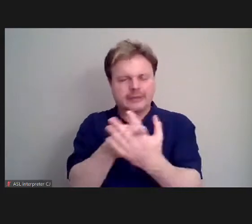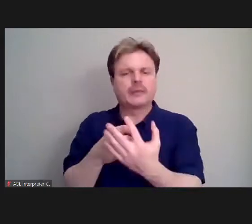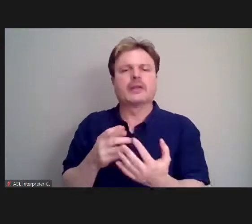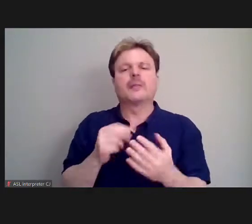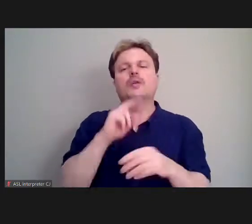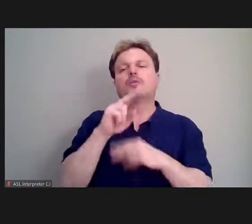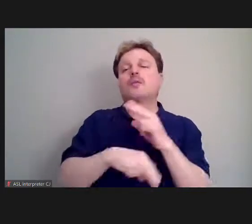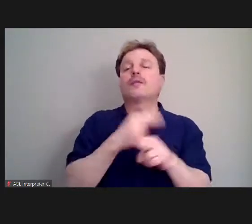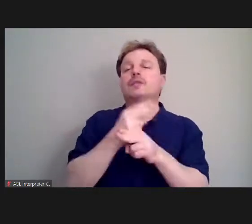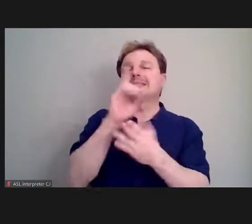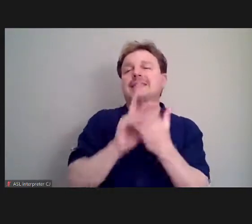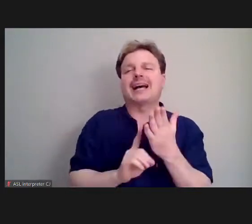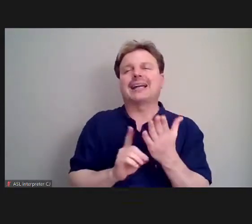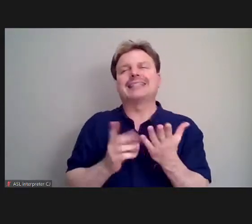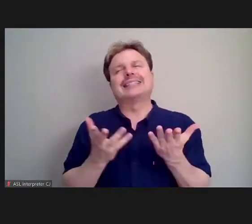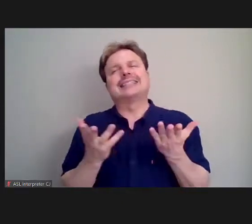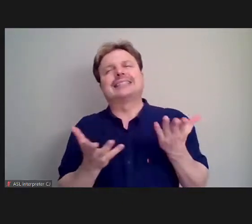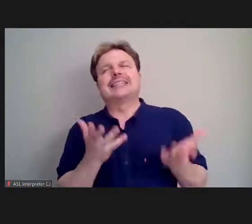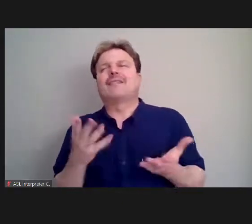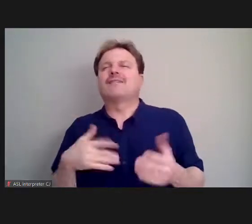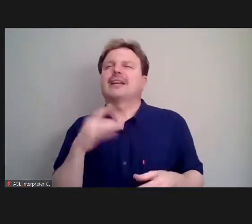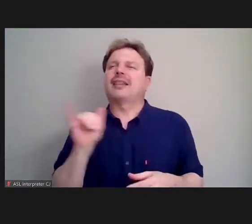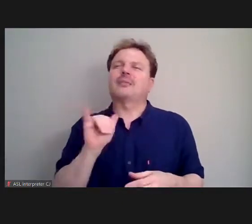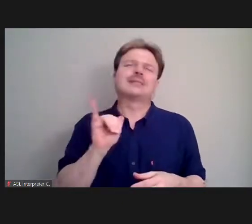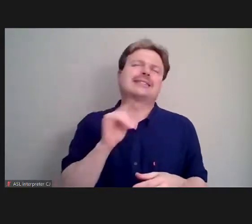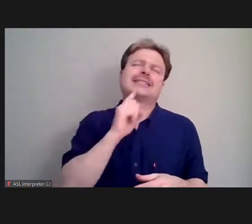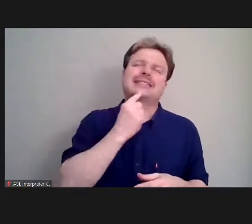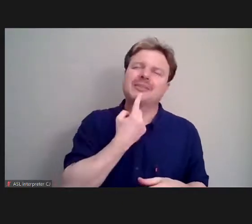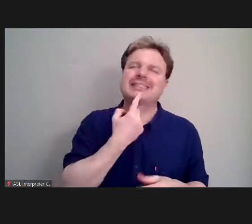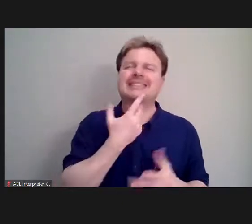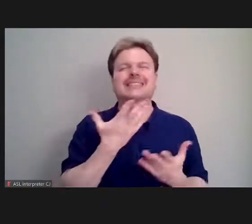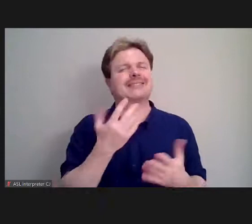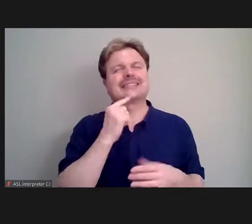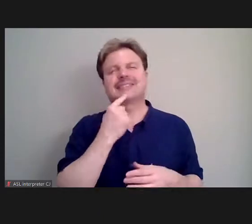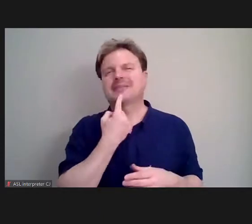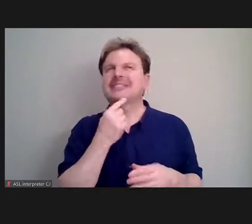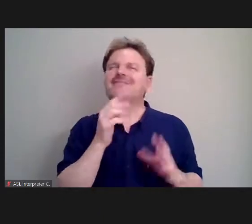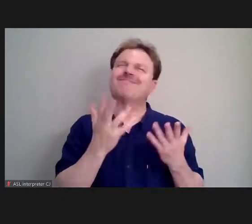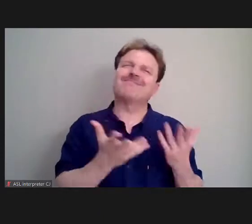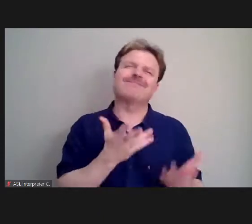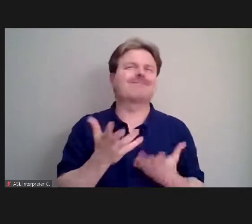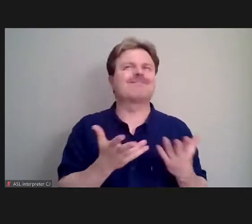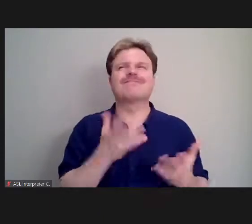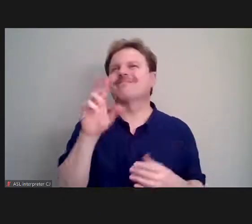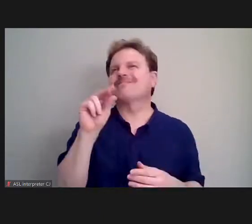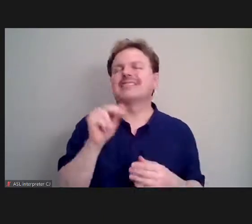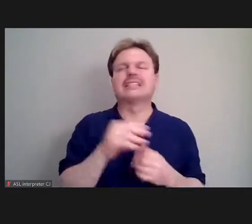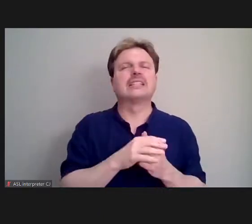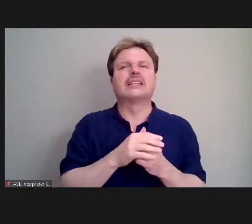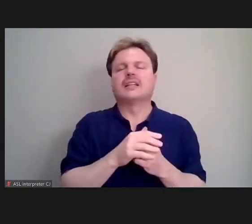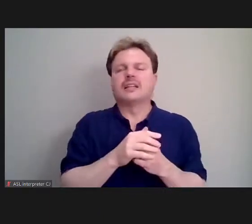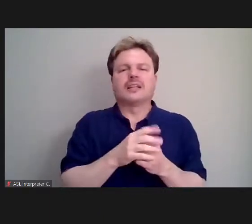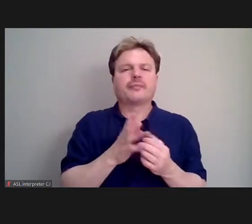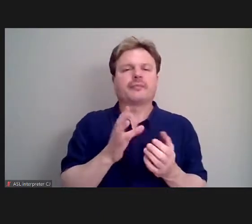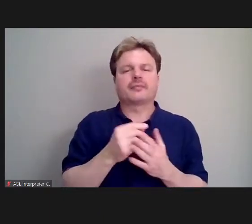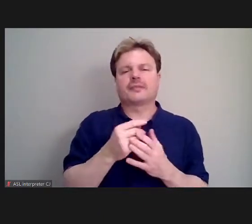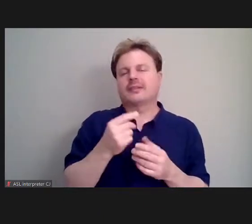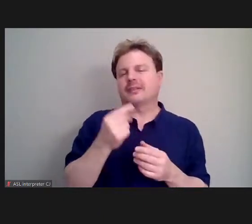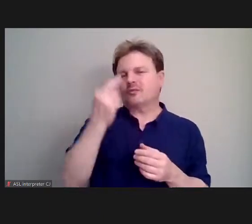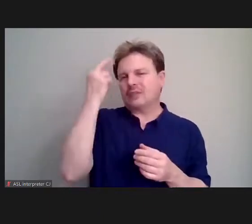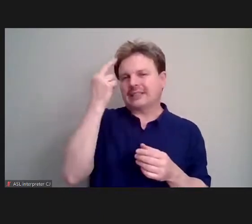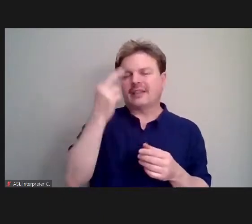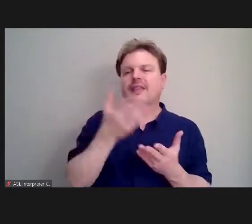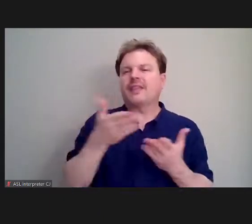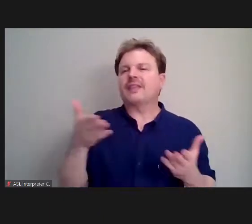of salt for reasons that it of things that it leaves out and things